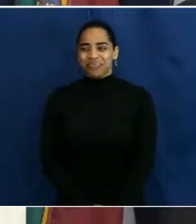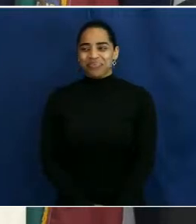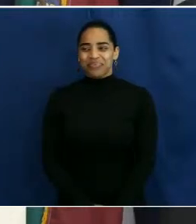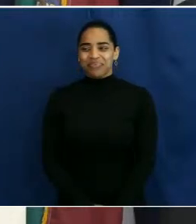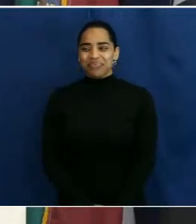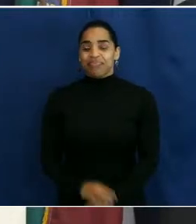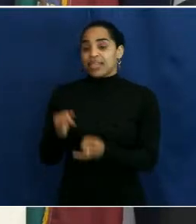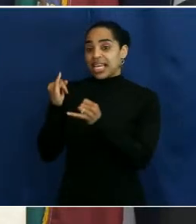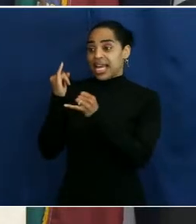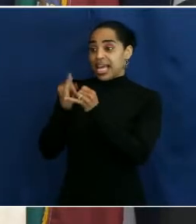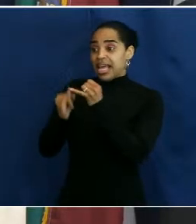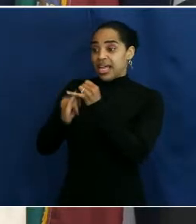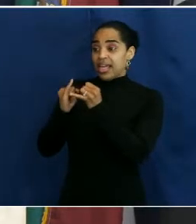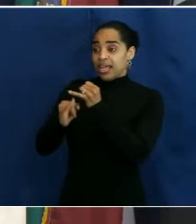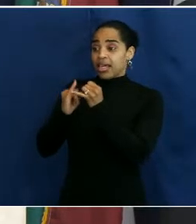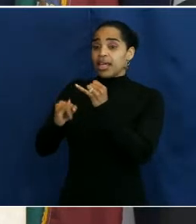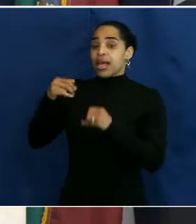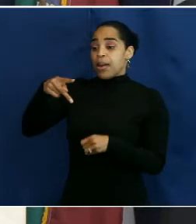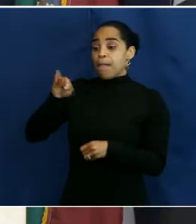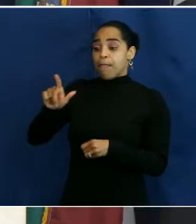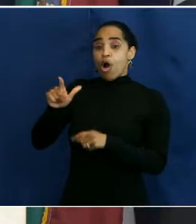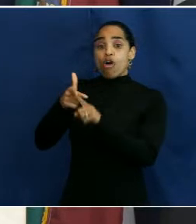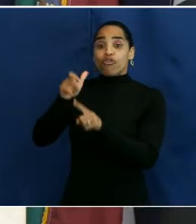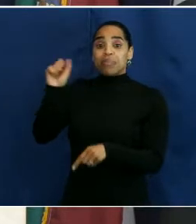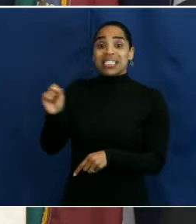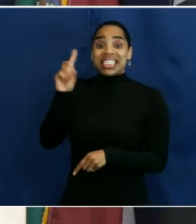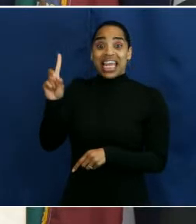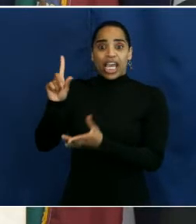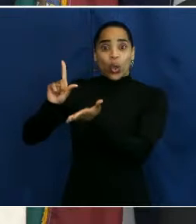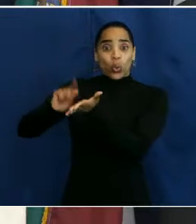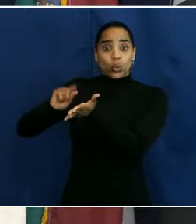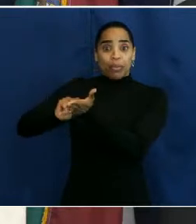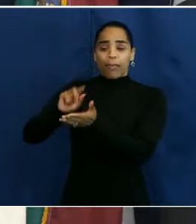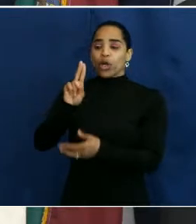And our last call is from Paul Sisson with the San Diego Union Tribune.